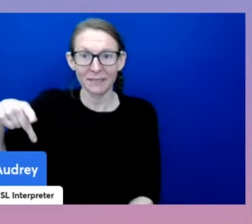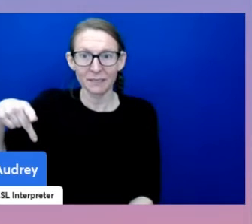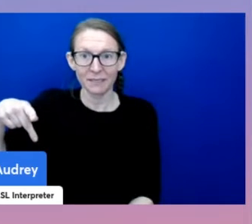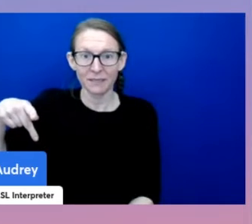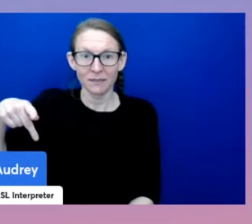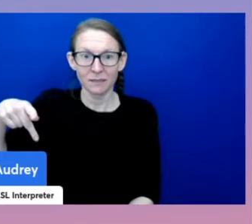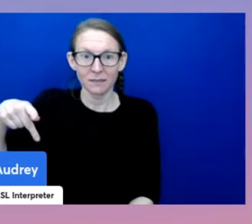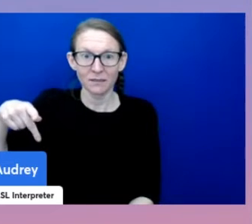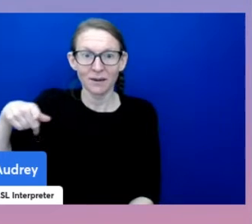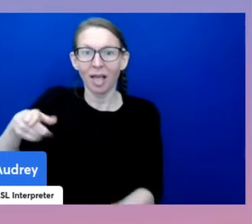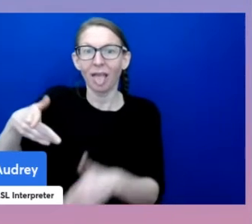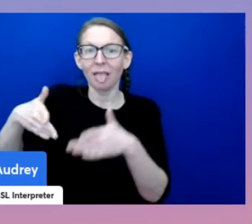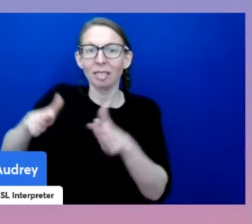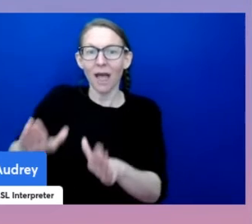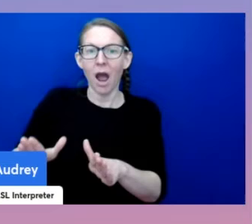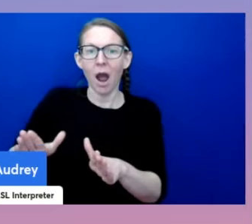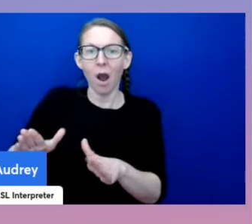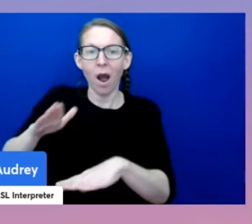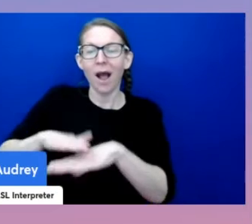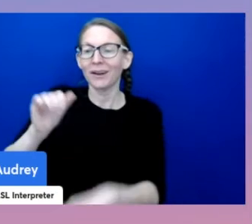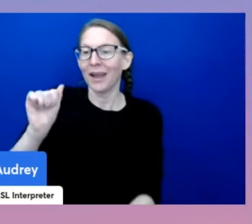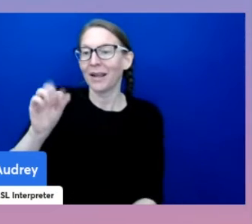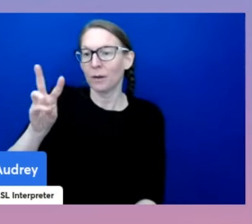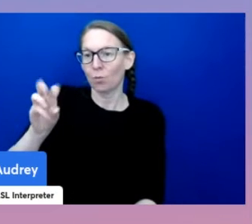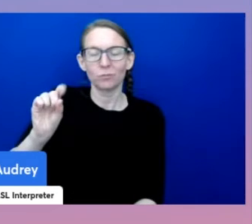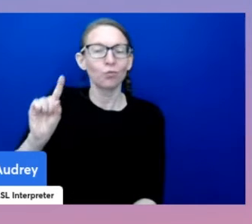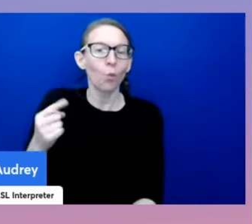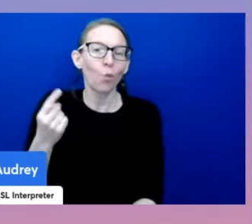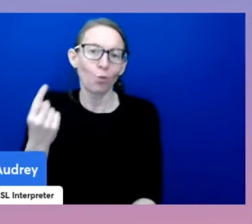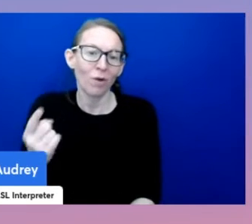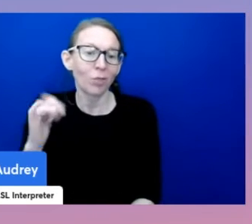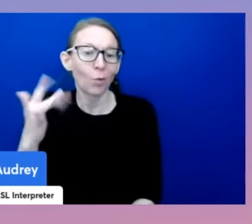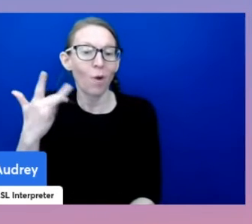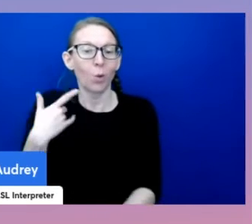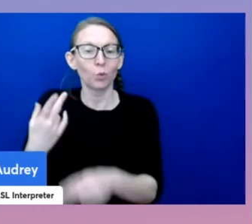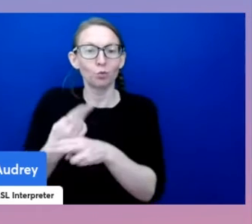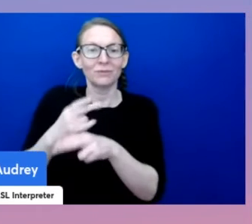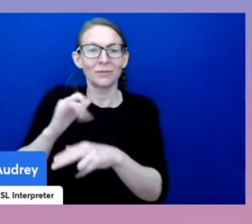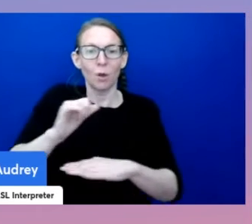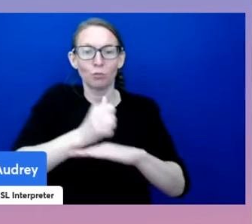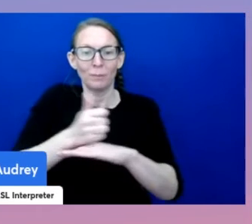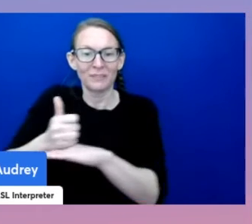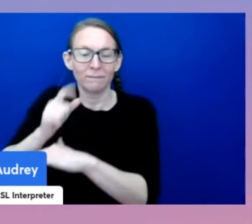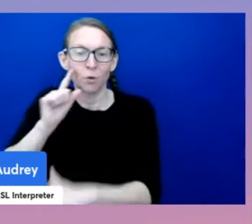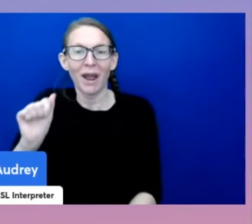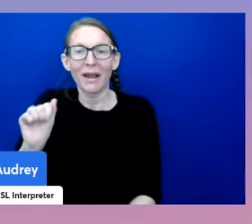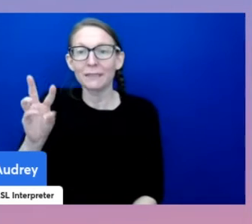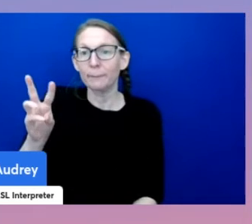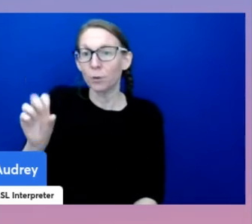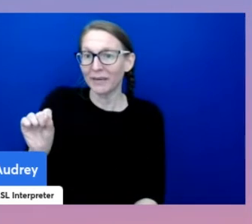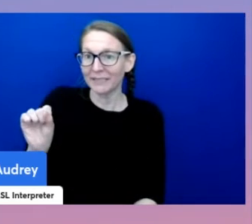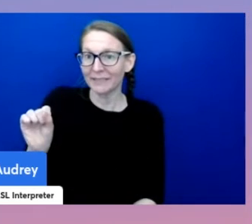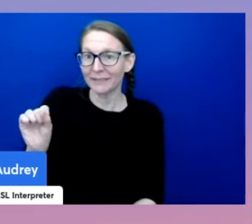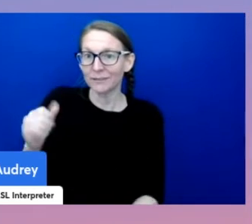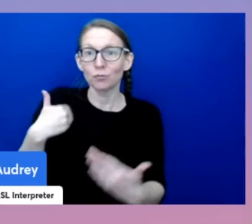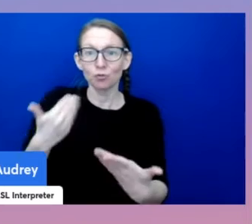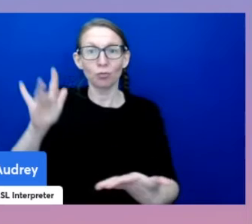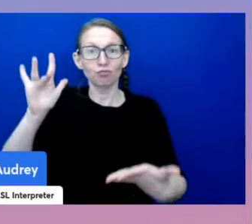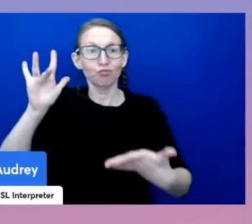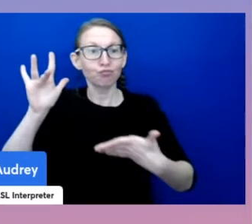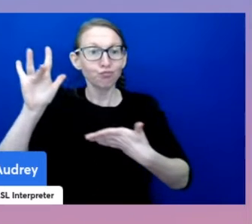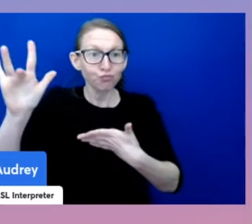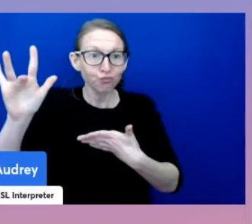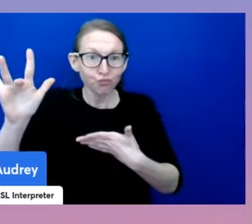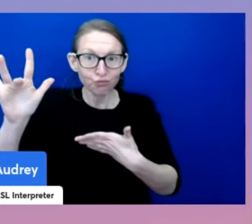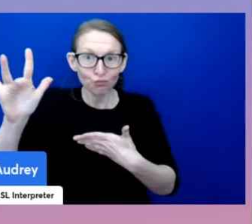is allowed only on AWS. That's why I provision on AWS. Okay, let's go to this. So I will show